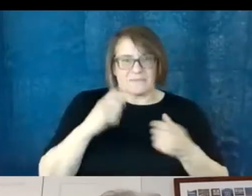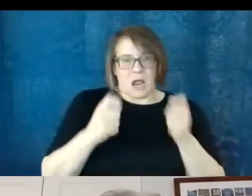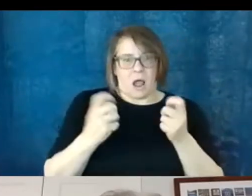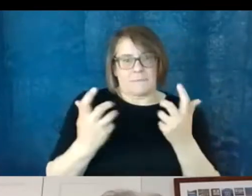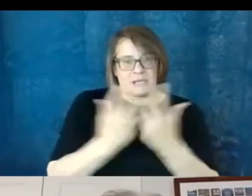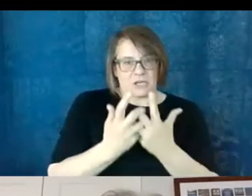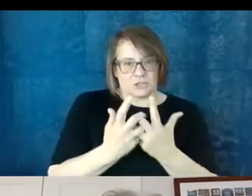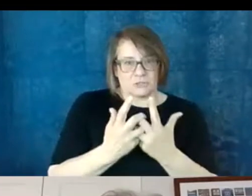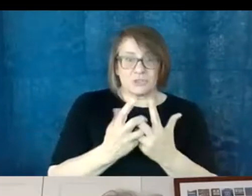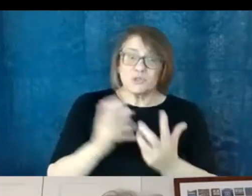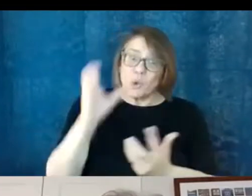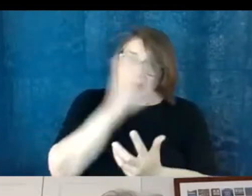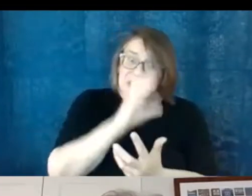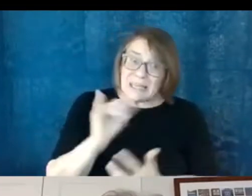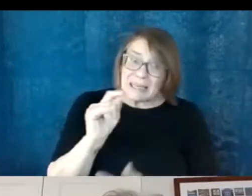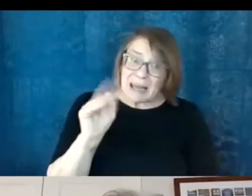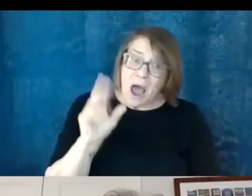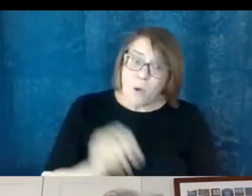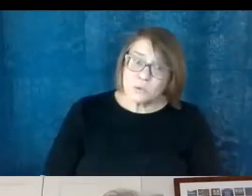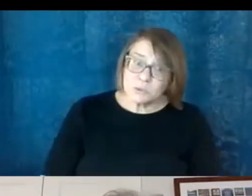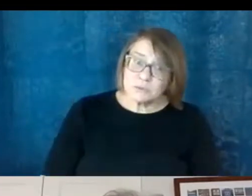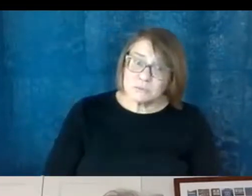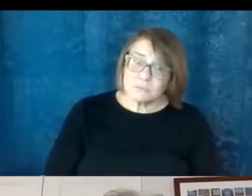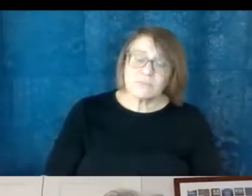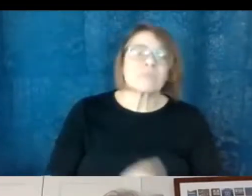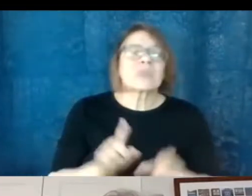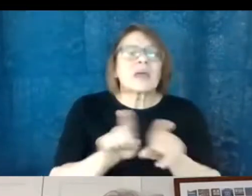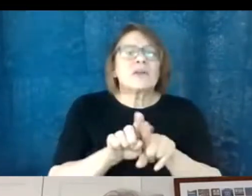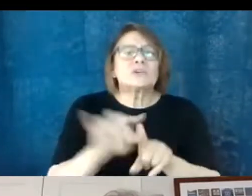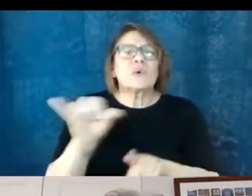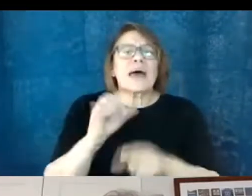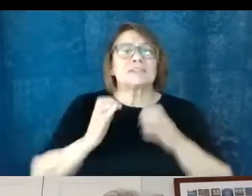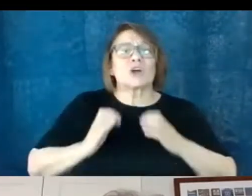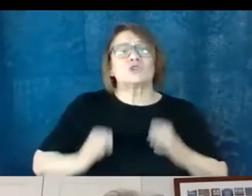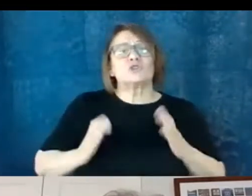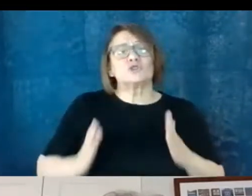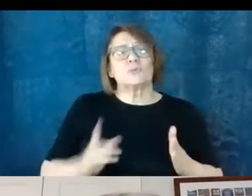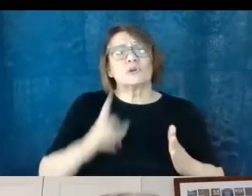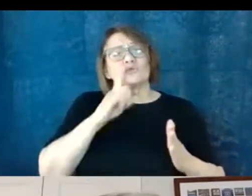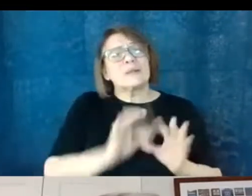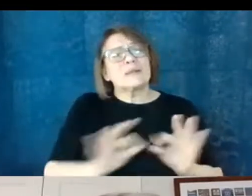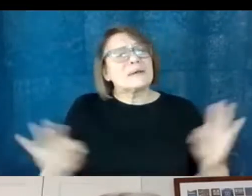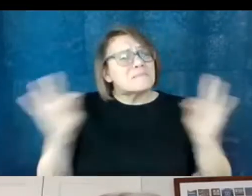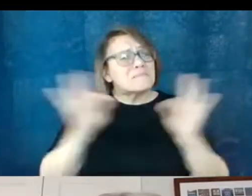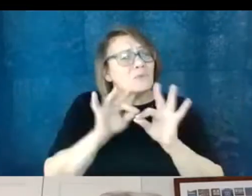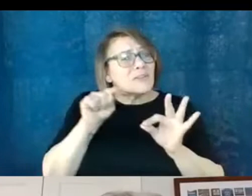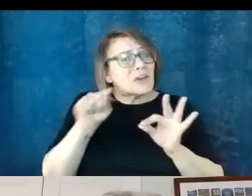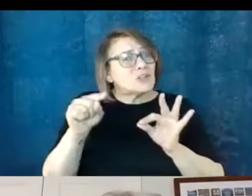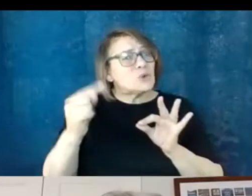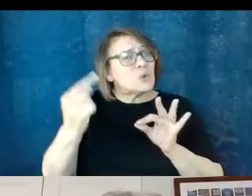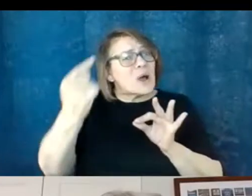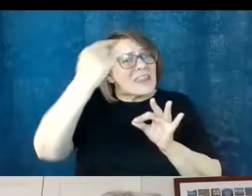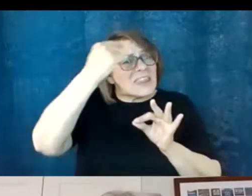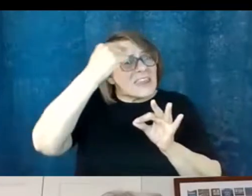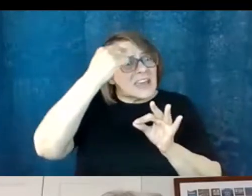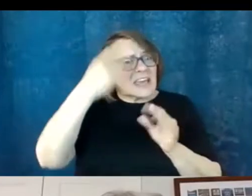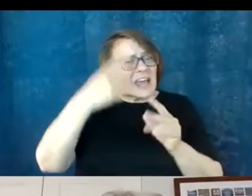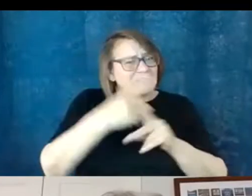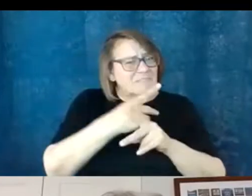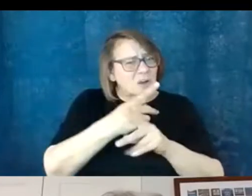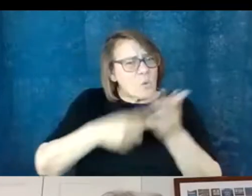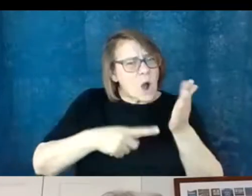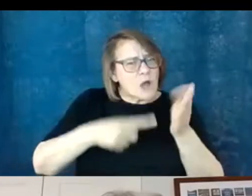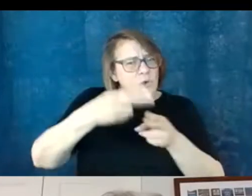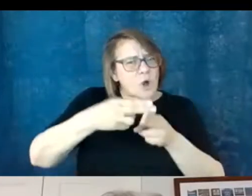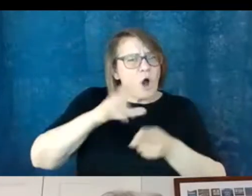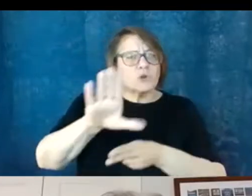out. I think also as a consumer, it's really important that you figure out what I call your